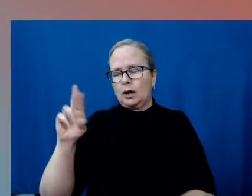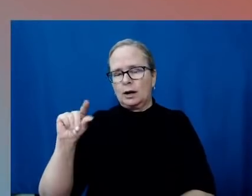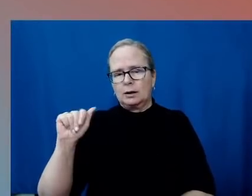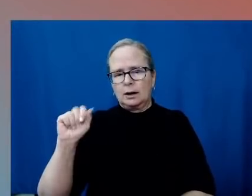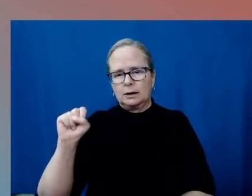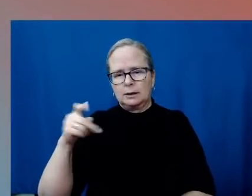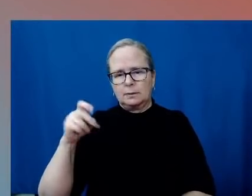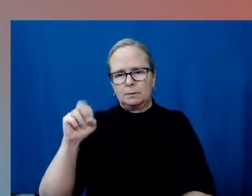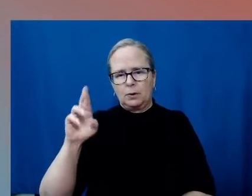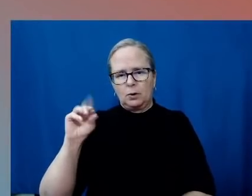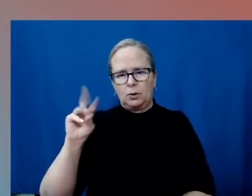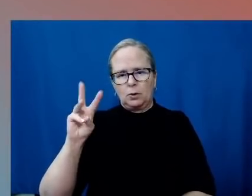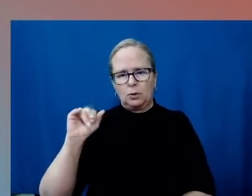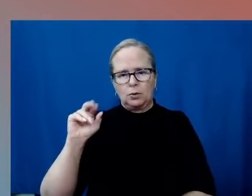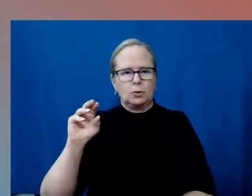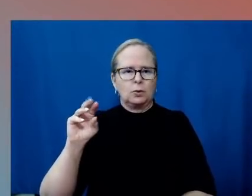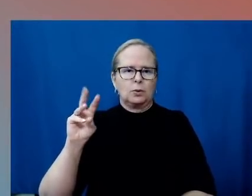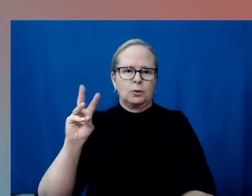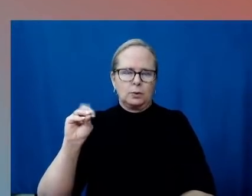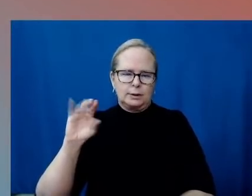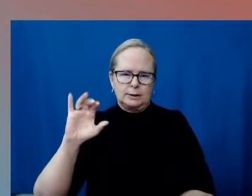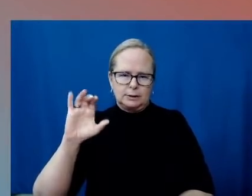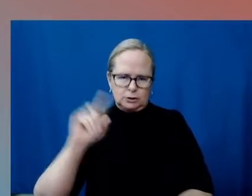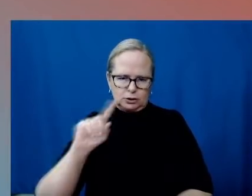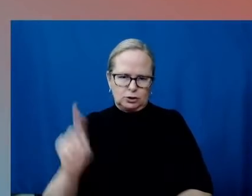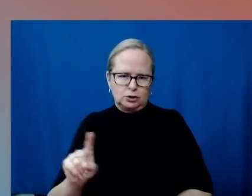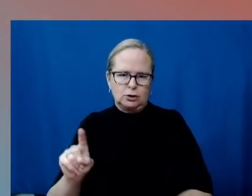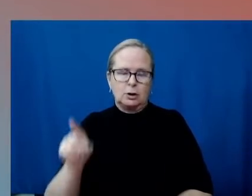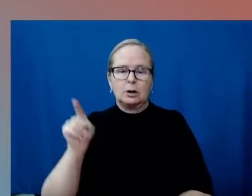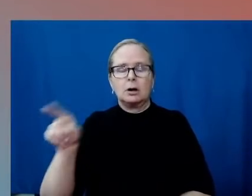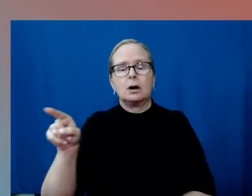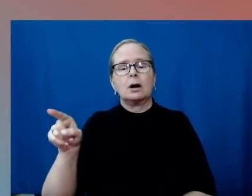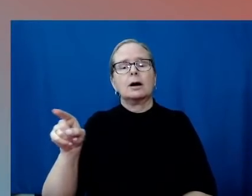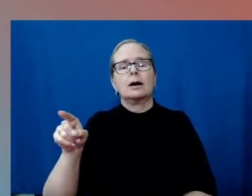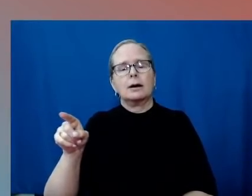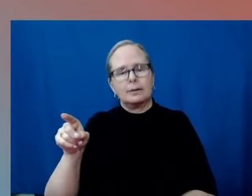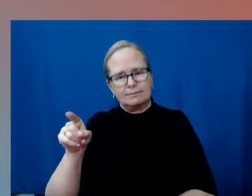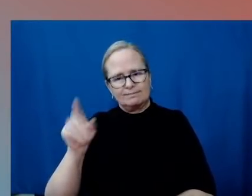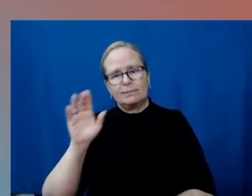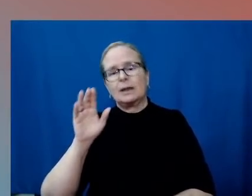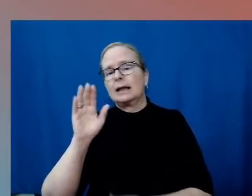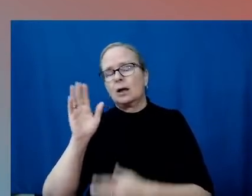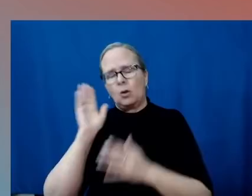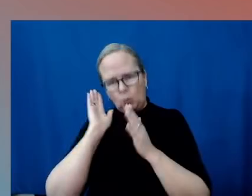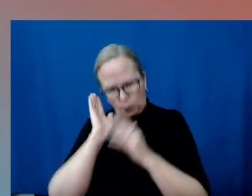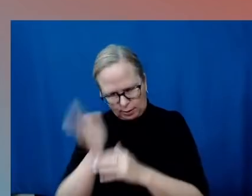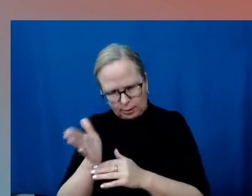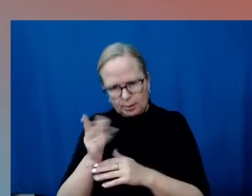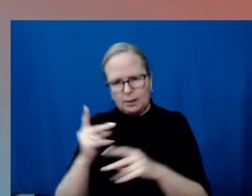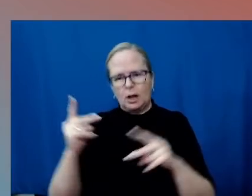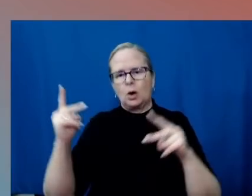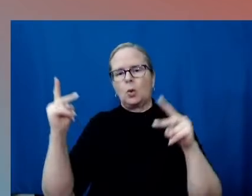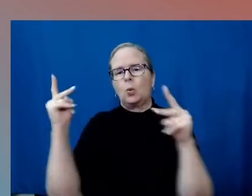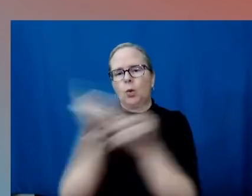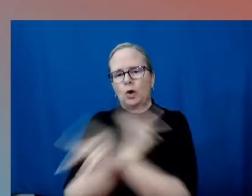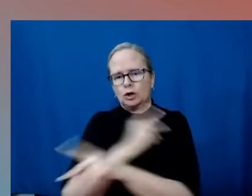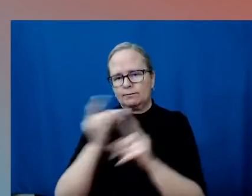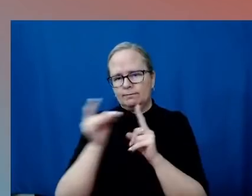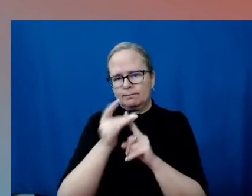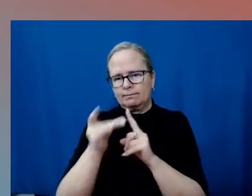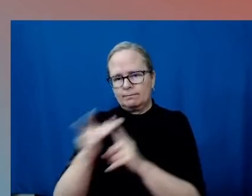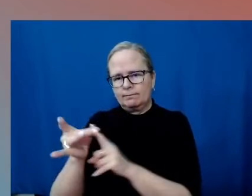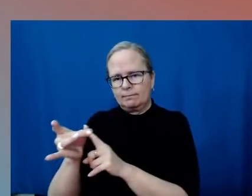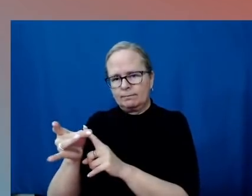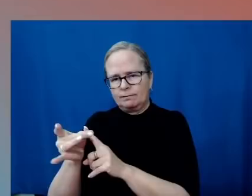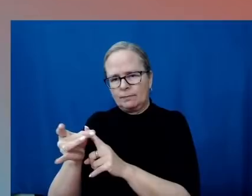So the new variant will be more transmissible, so it will have transmissive advantage, because if it